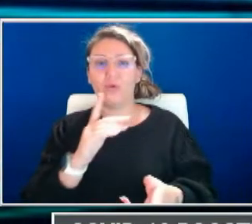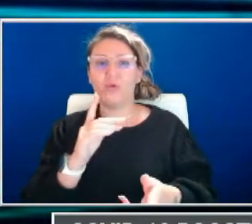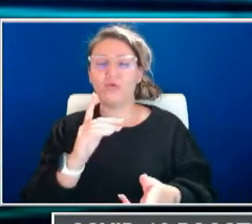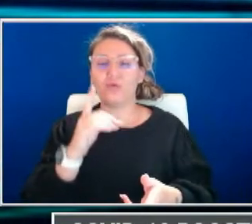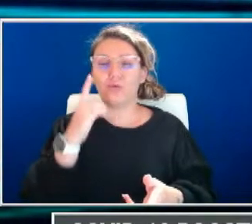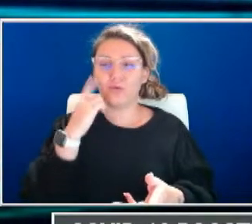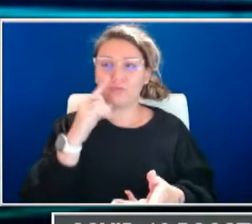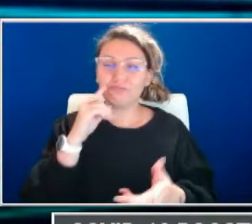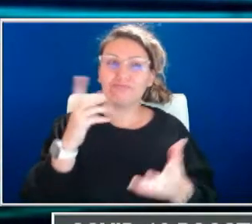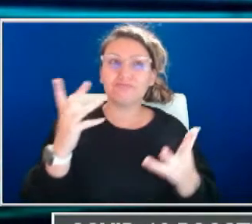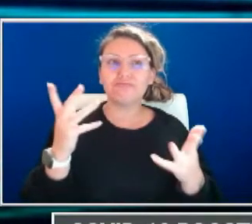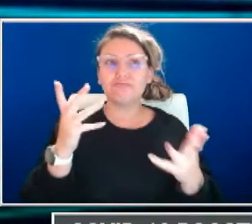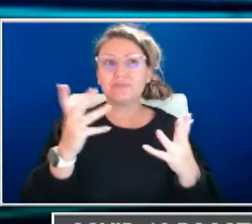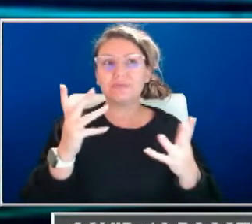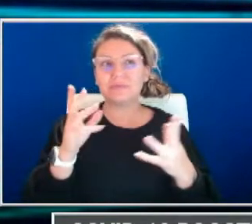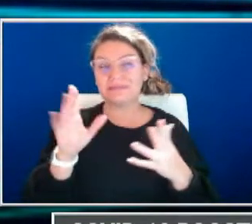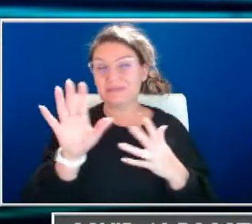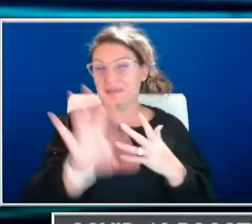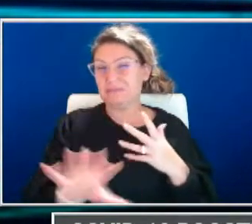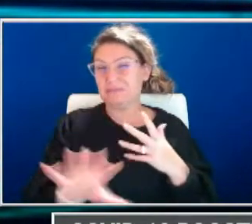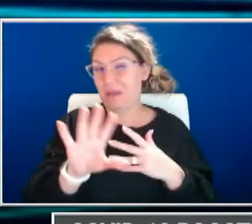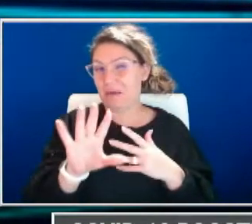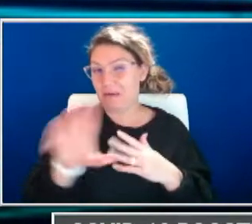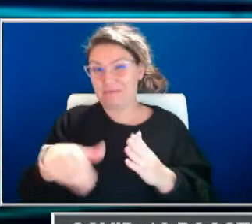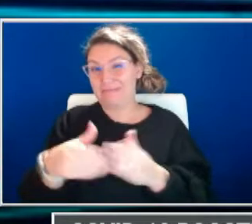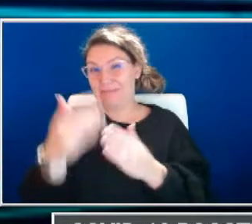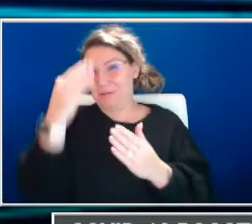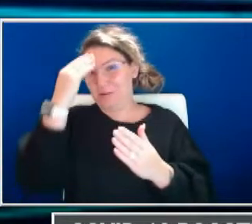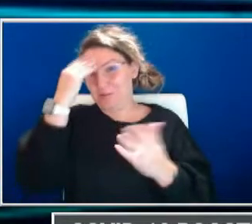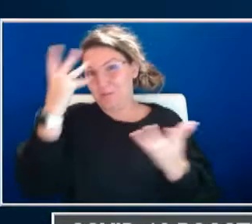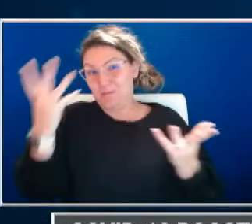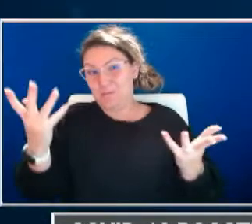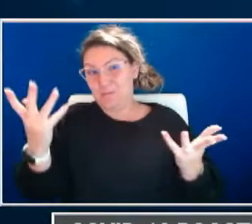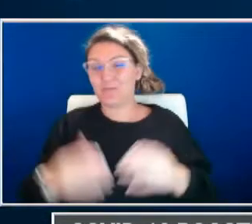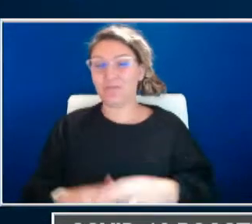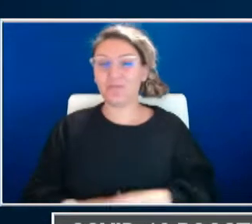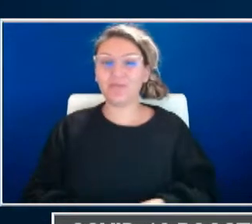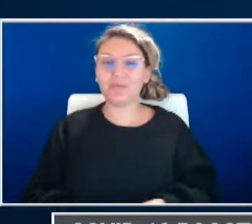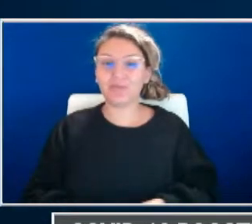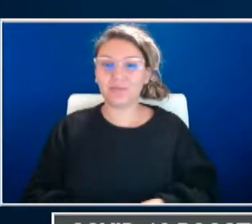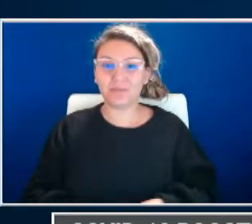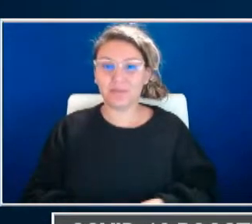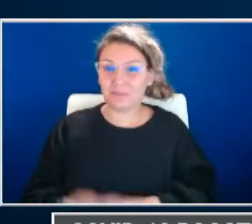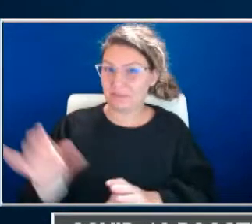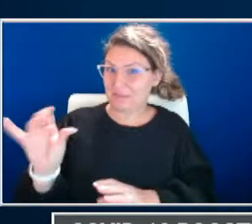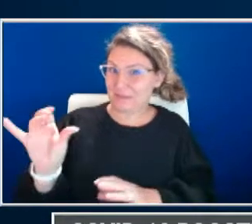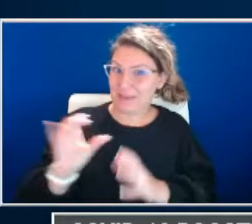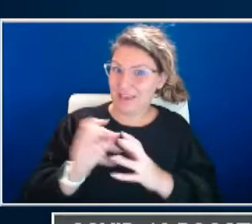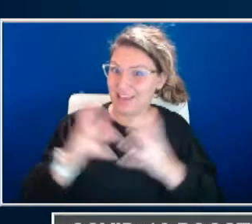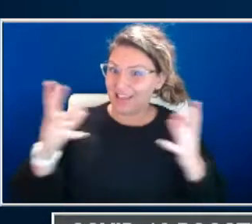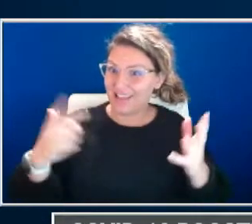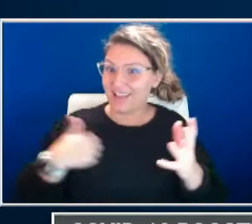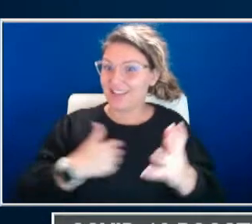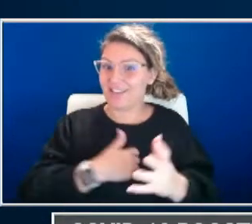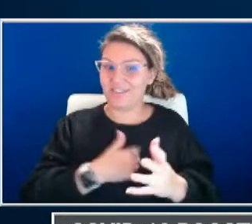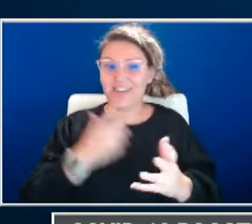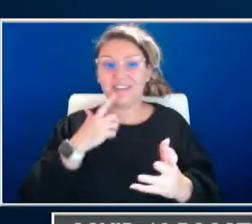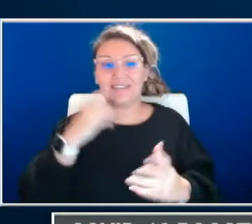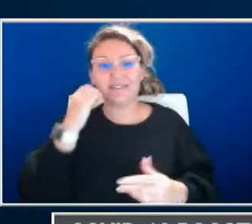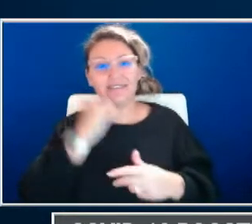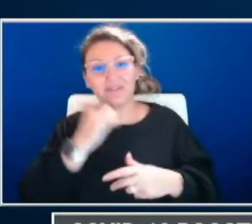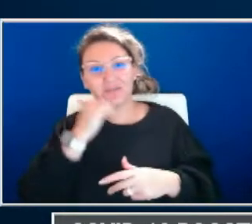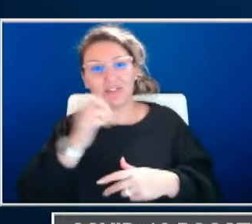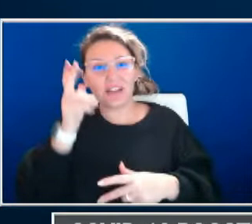you know, that was about all I knew about it. Well, that's like a lot of us, learning day by day when we hear these